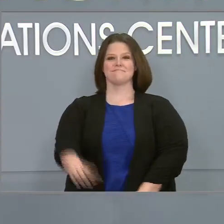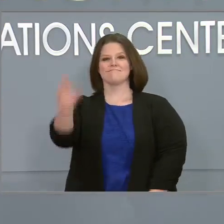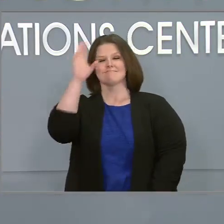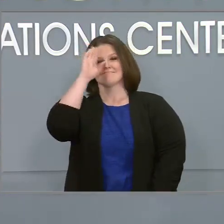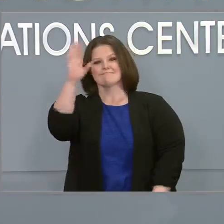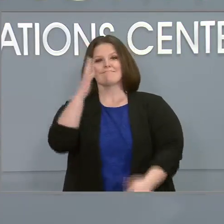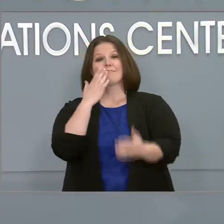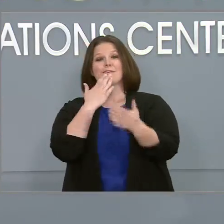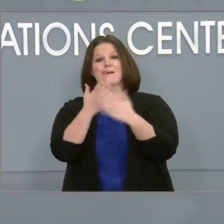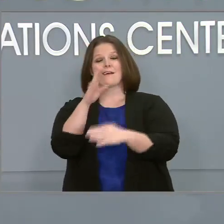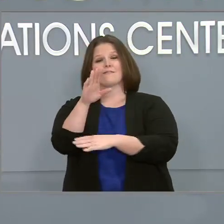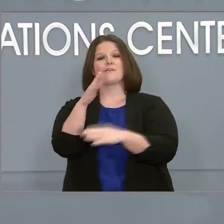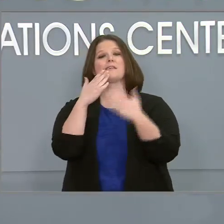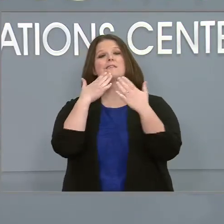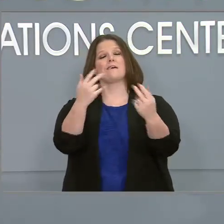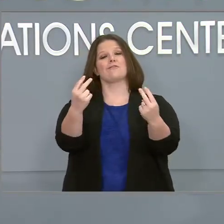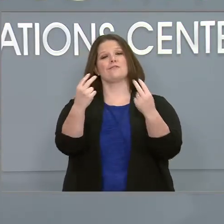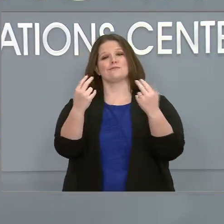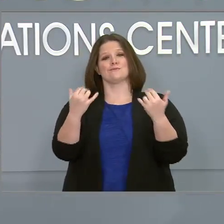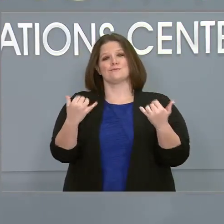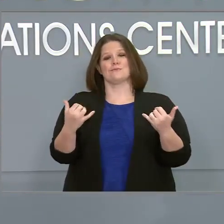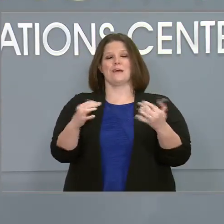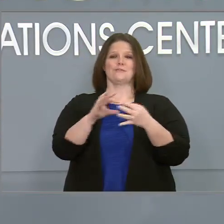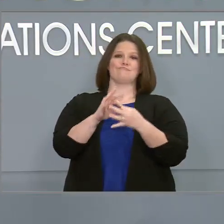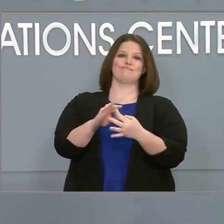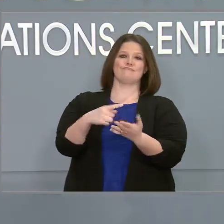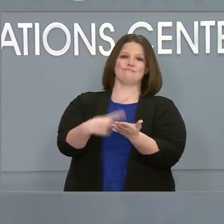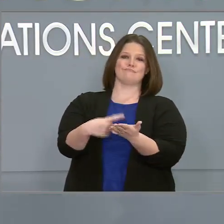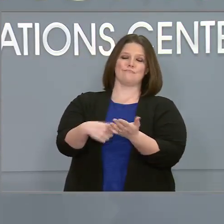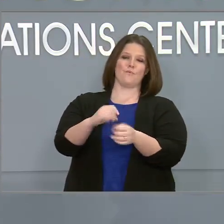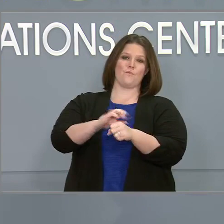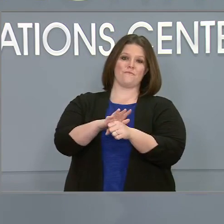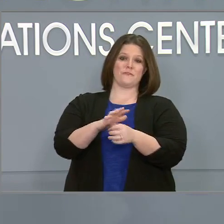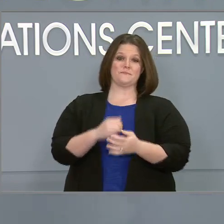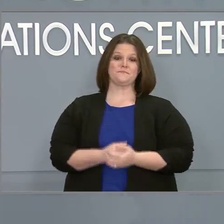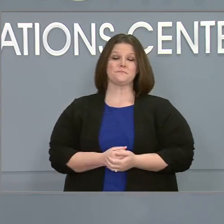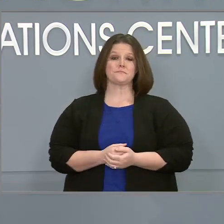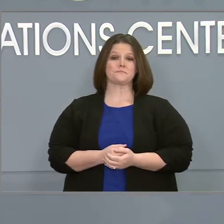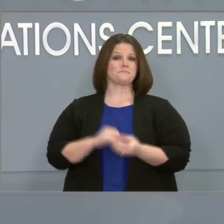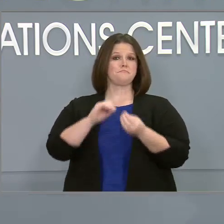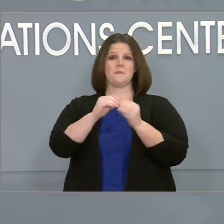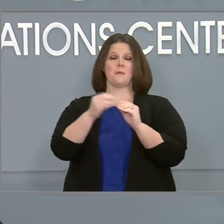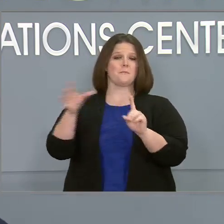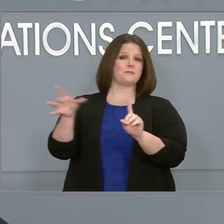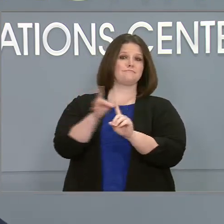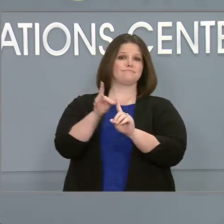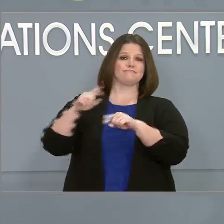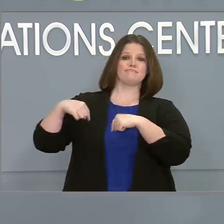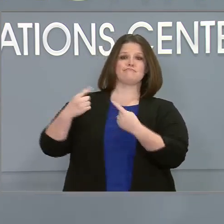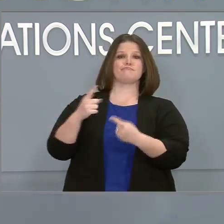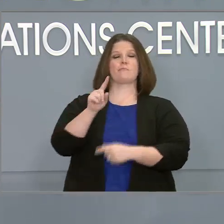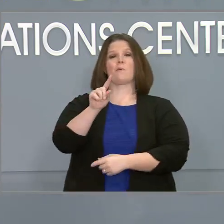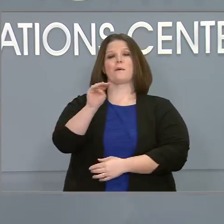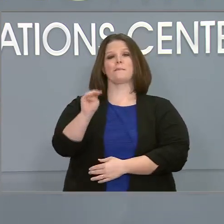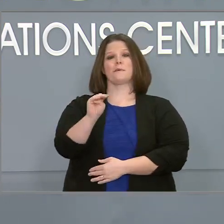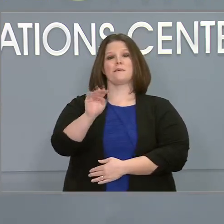Well, good afternoon, everybody, and thank you for joining today's briefing. As of today, we have had